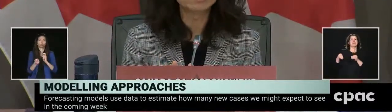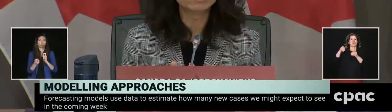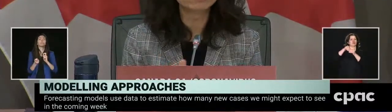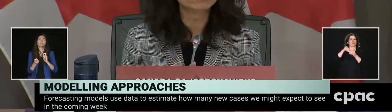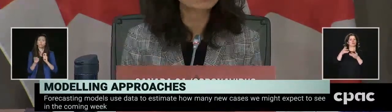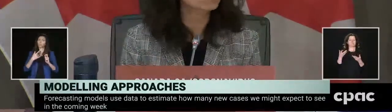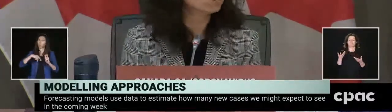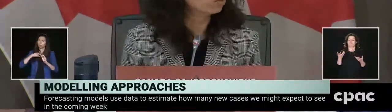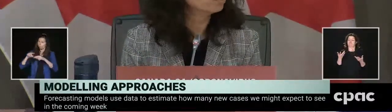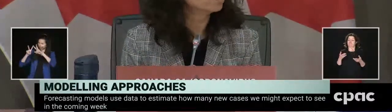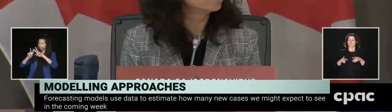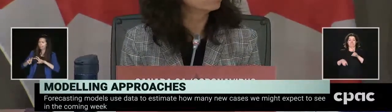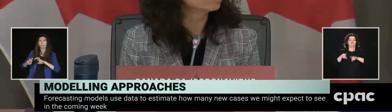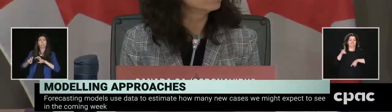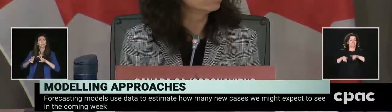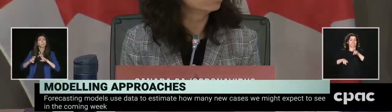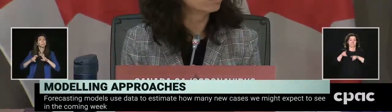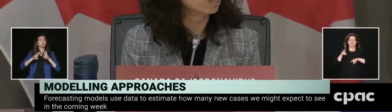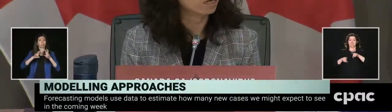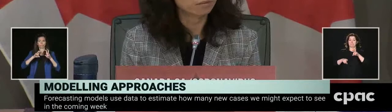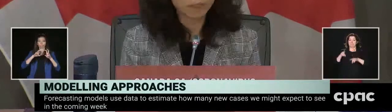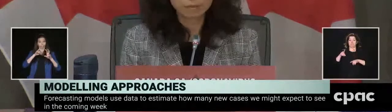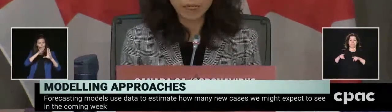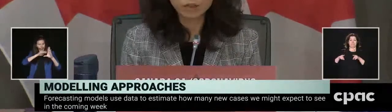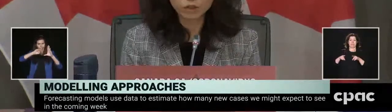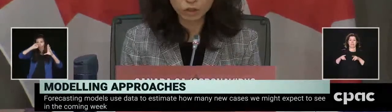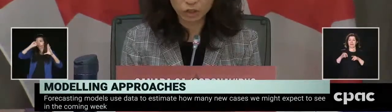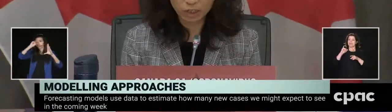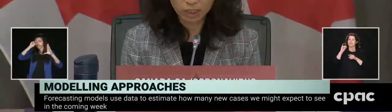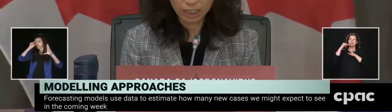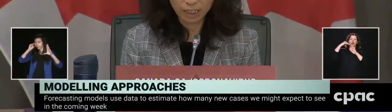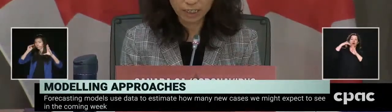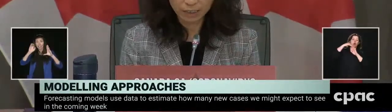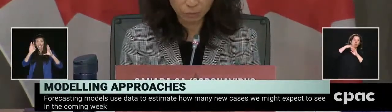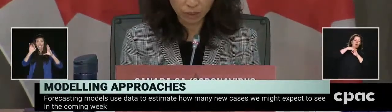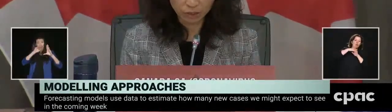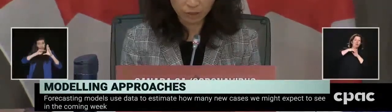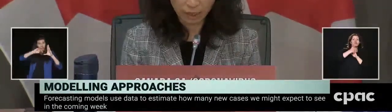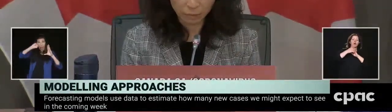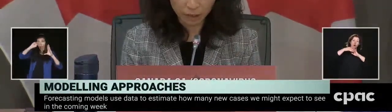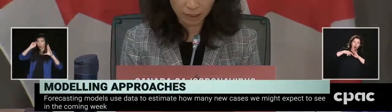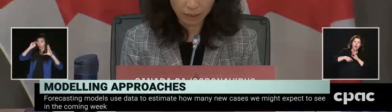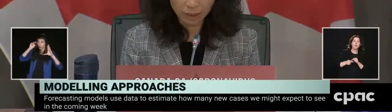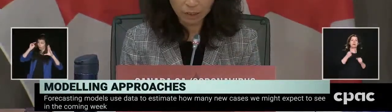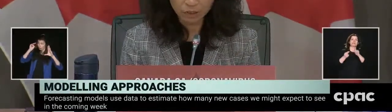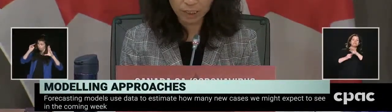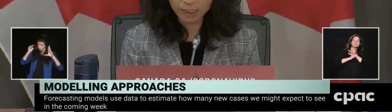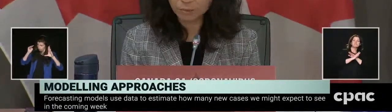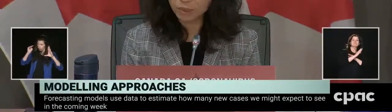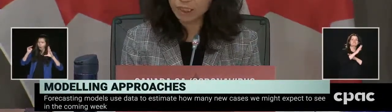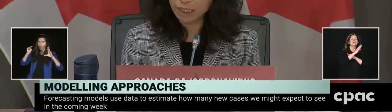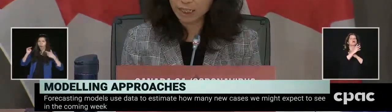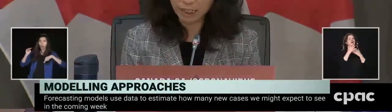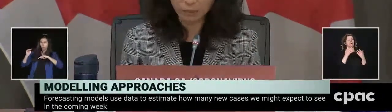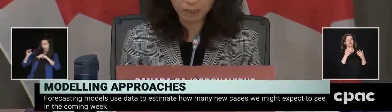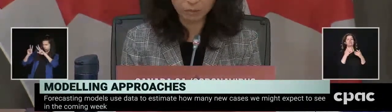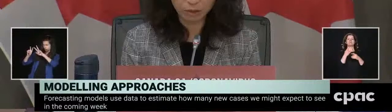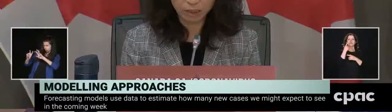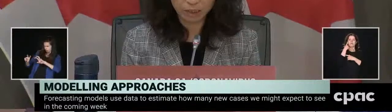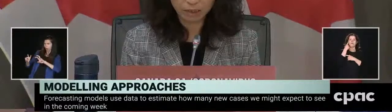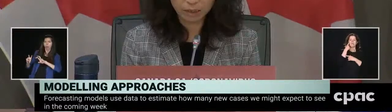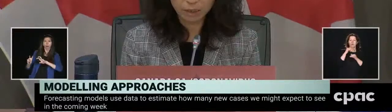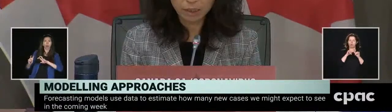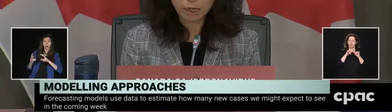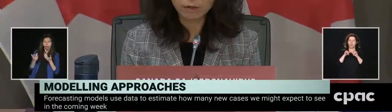or if we need to do more in order to ensure that that is what's happening. So it is a pretty